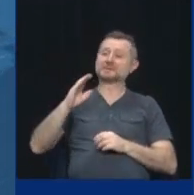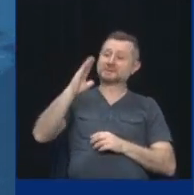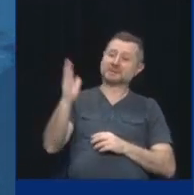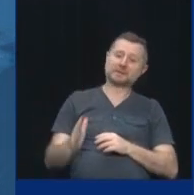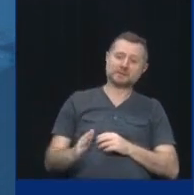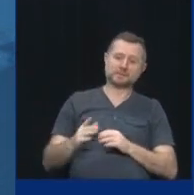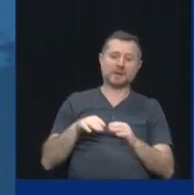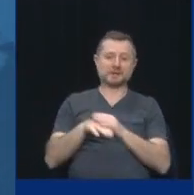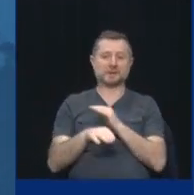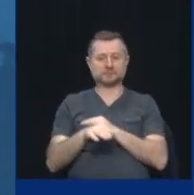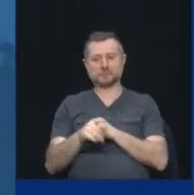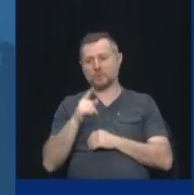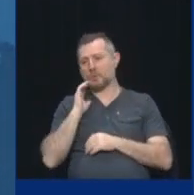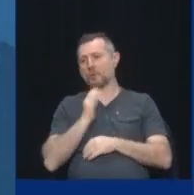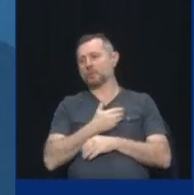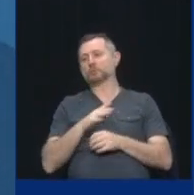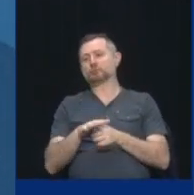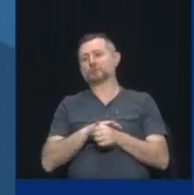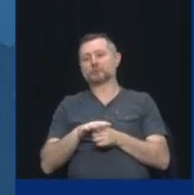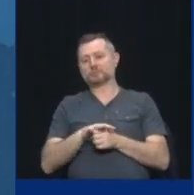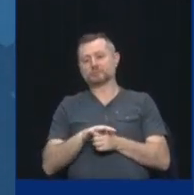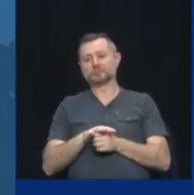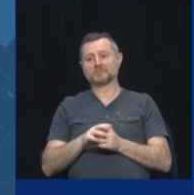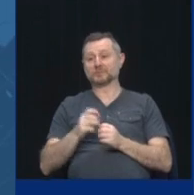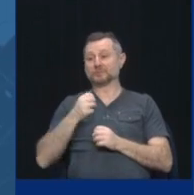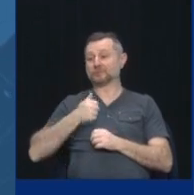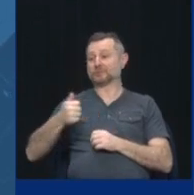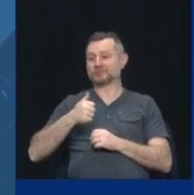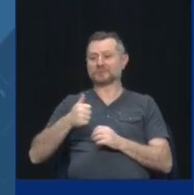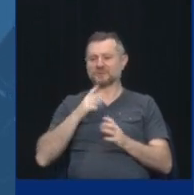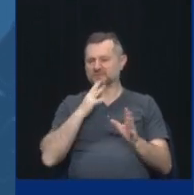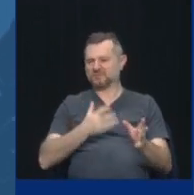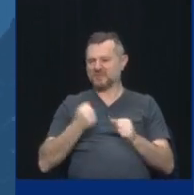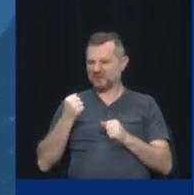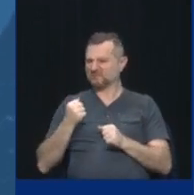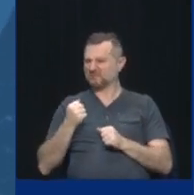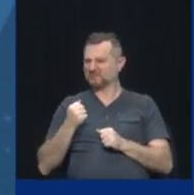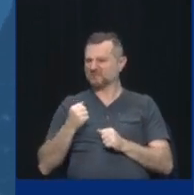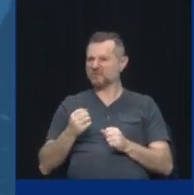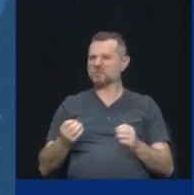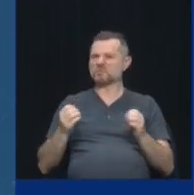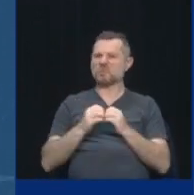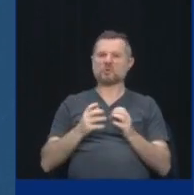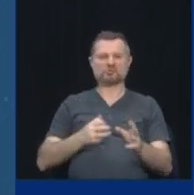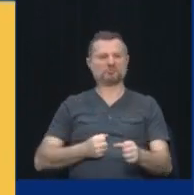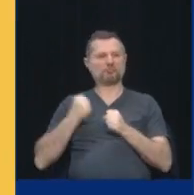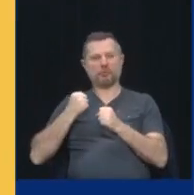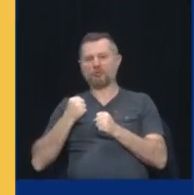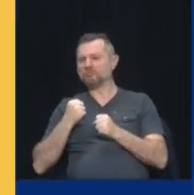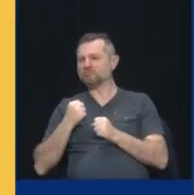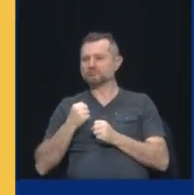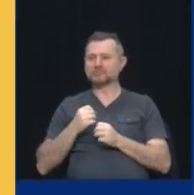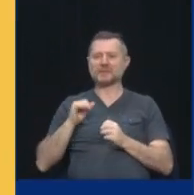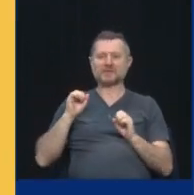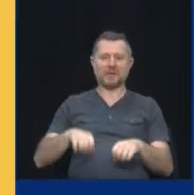our regional transit system faster, more resilient, more connected, and more reliable for our future.